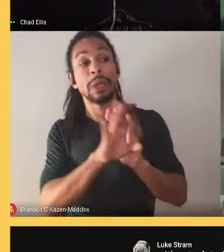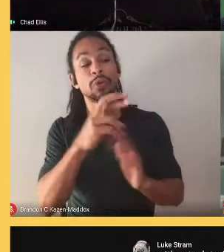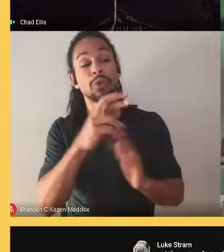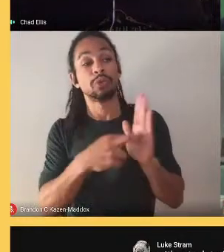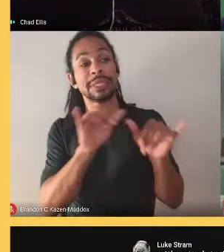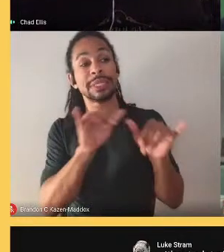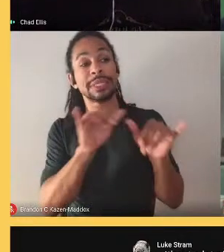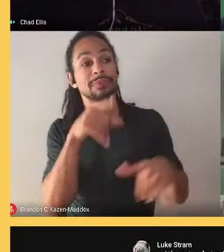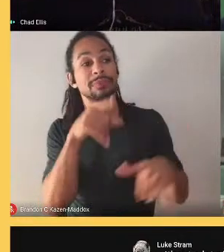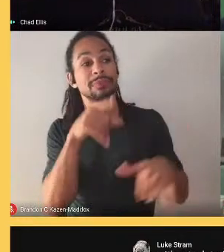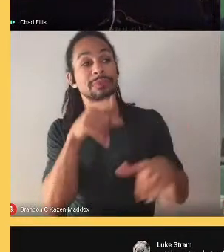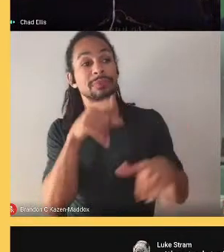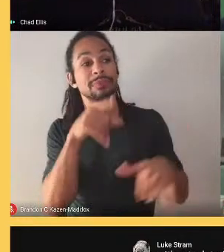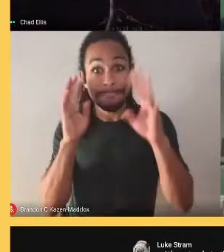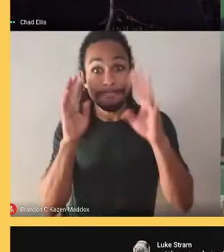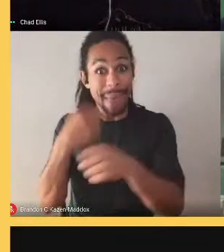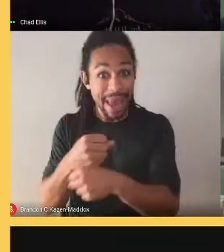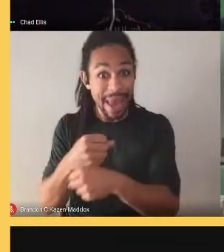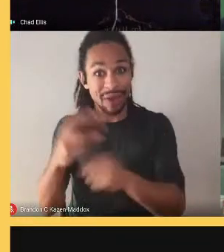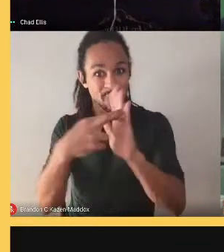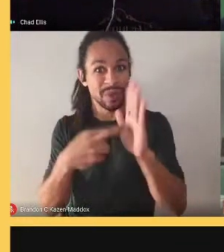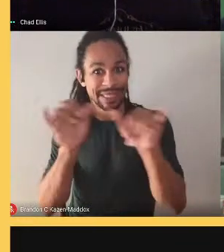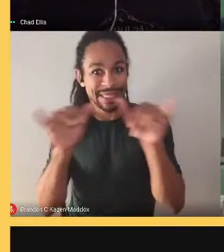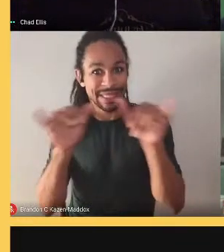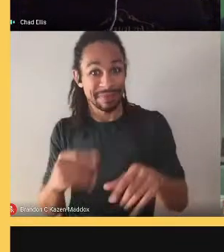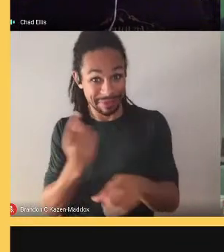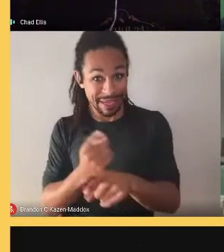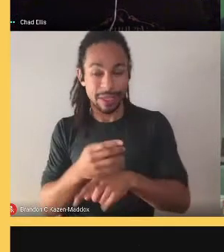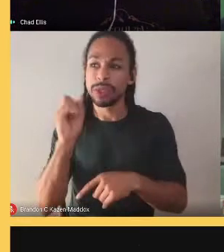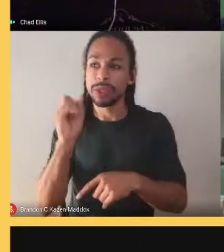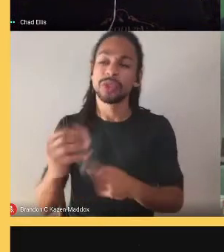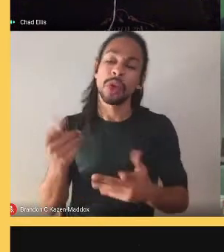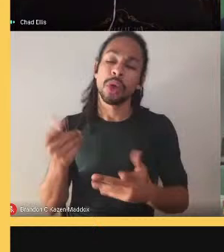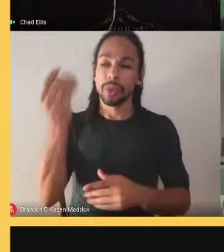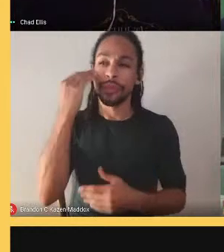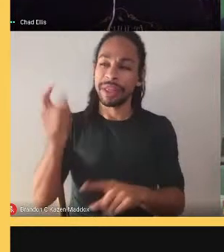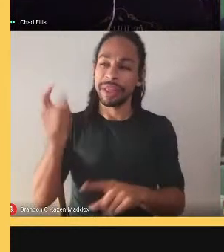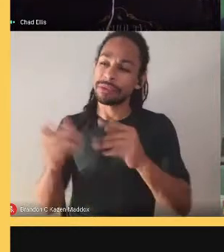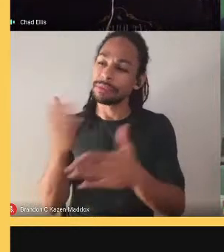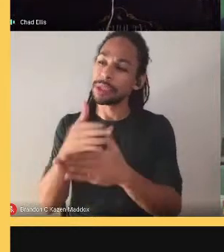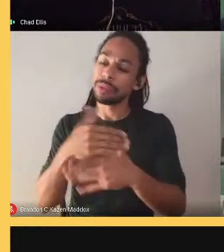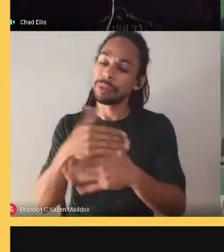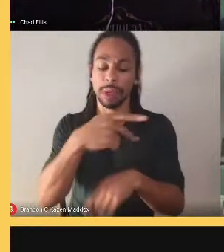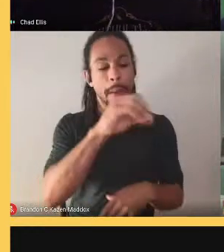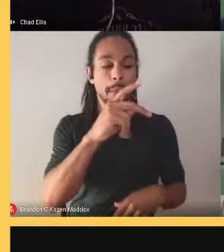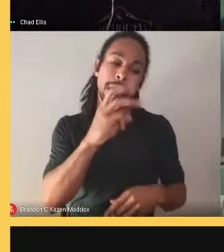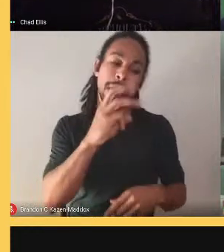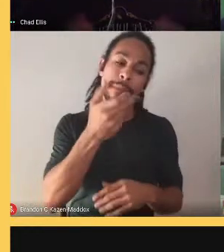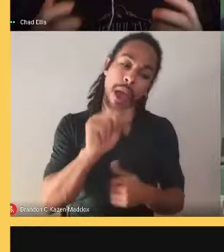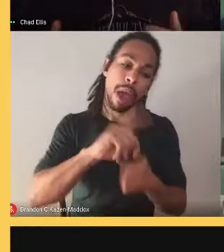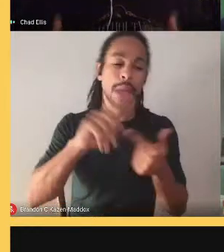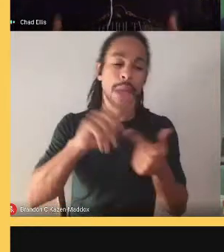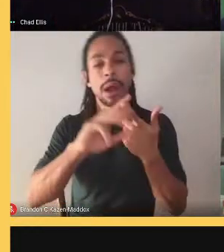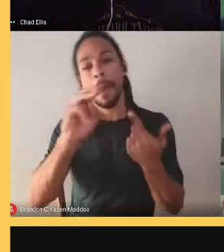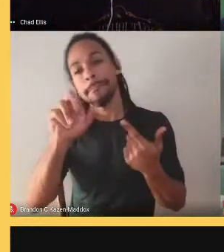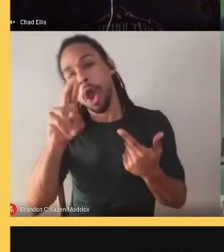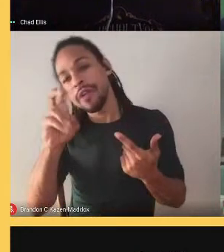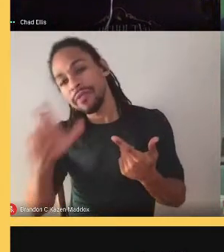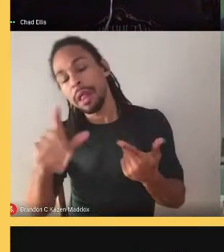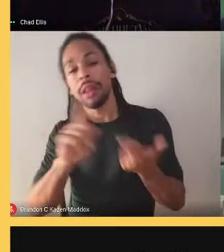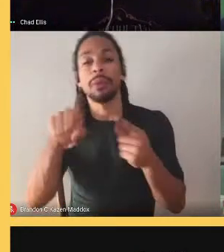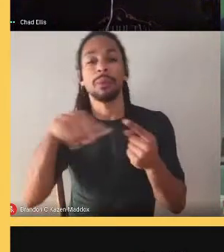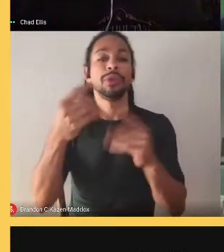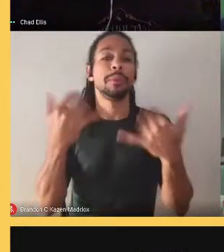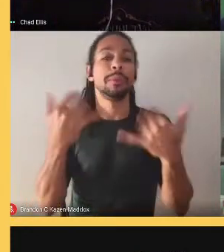for example, with the differences of Pokemon versus Marvel when you're creating a role-playing system specifically for an actual play